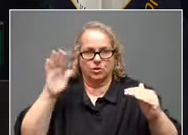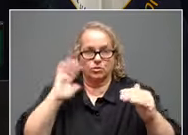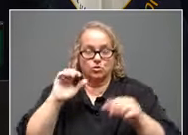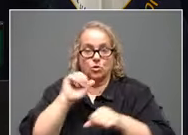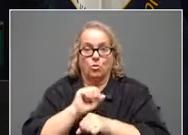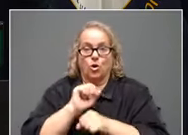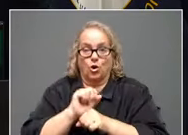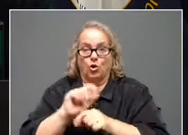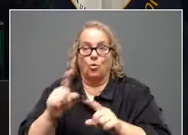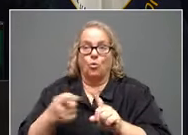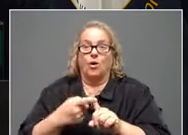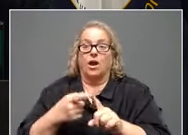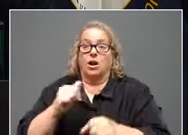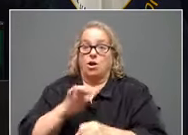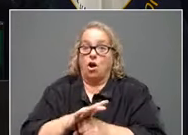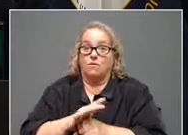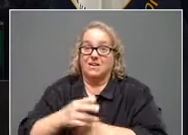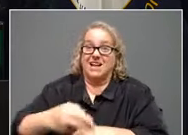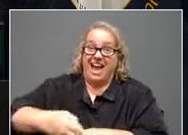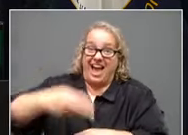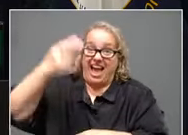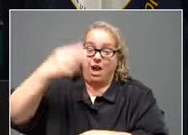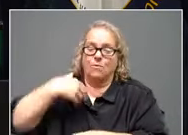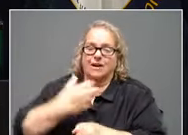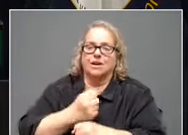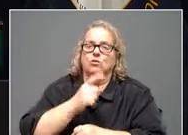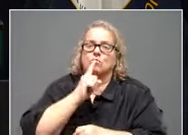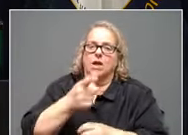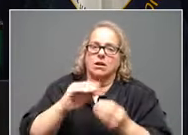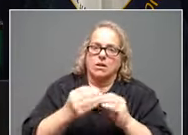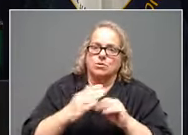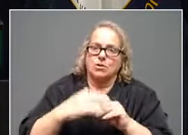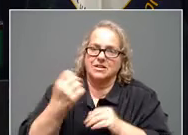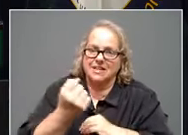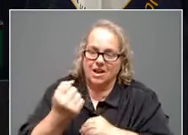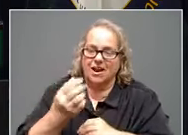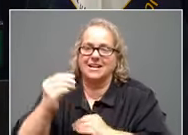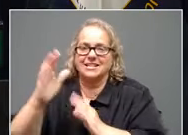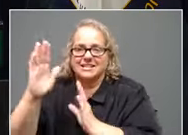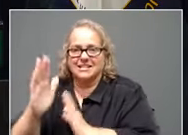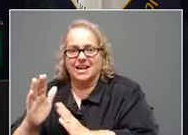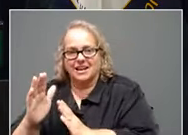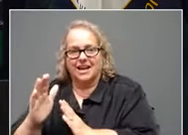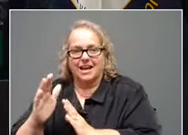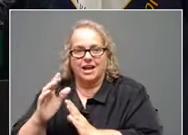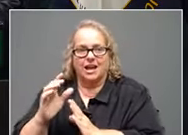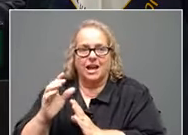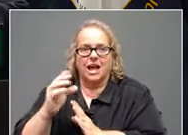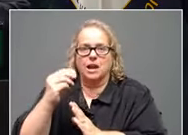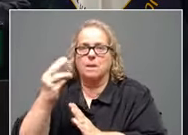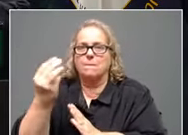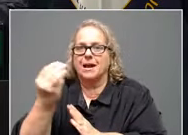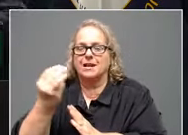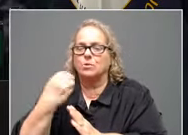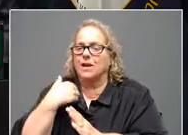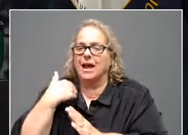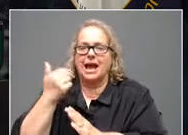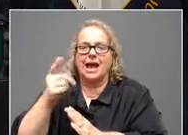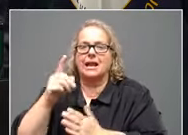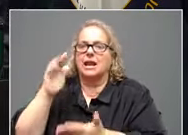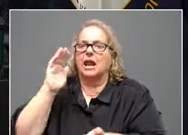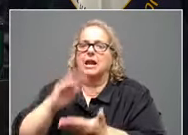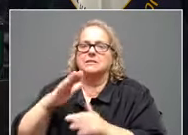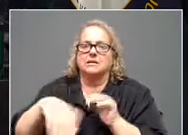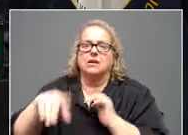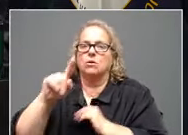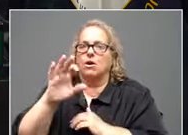its height. We would get real numbers Saturday and Sunday. You know, there was a Monday where we had less than 100 for the first time, but the